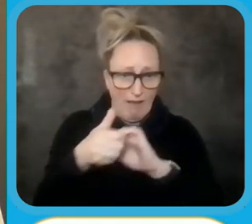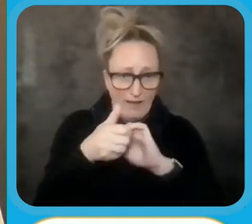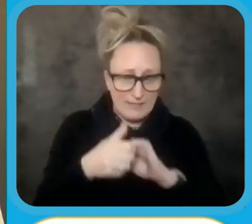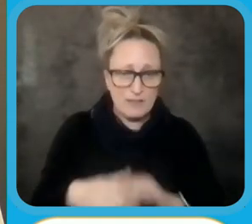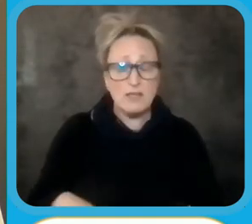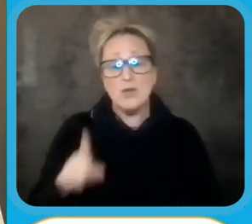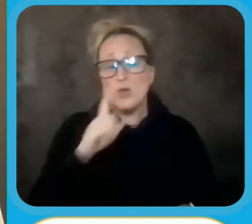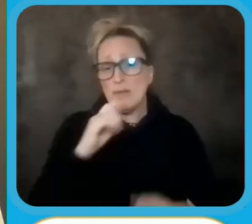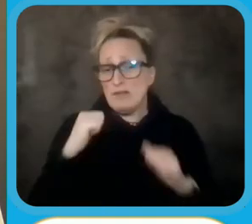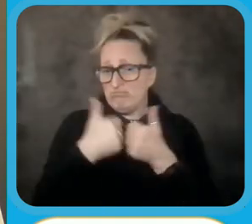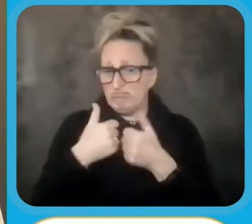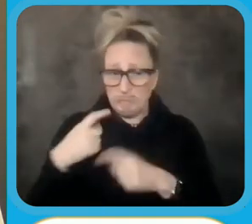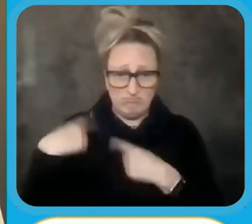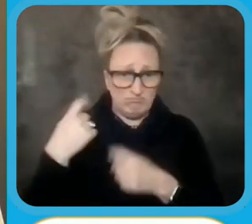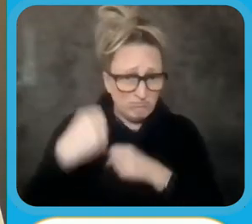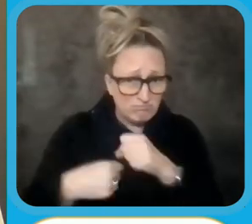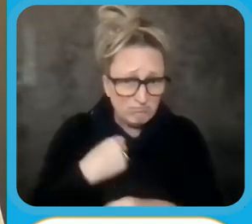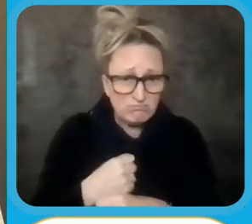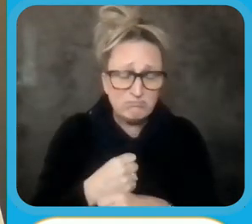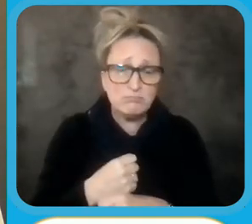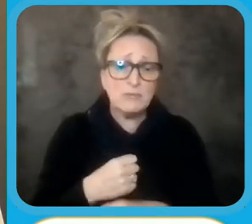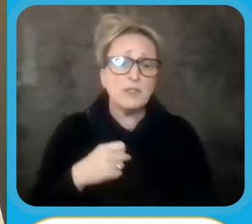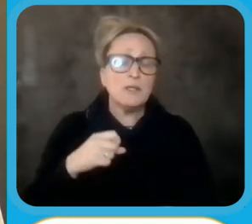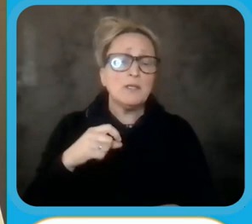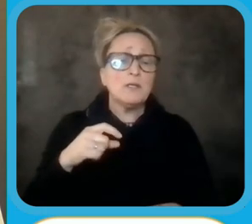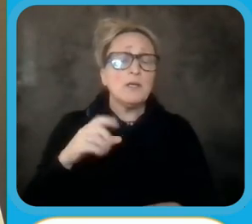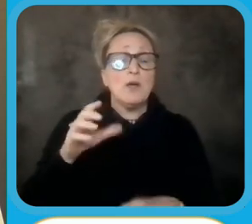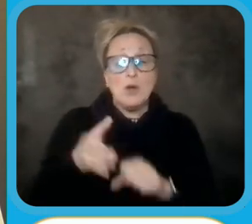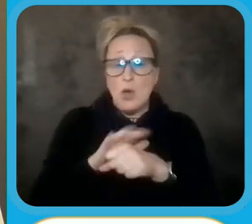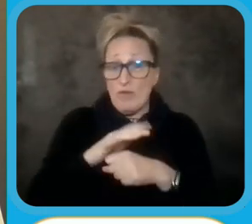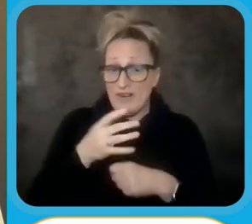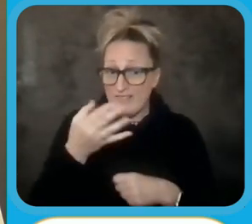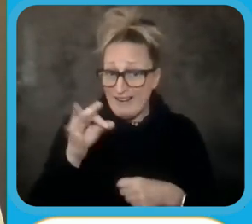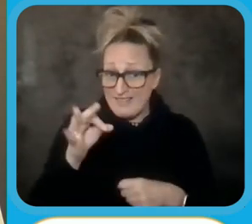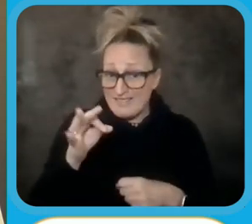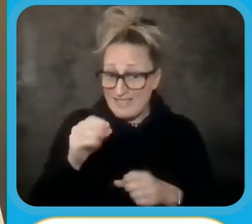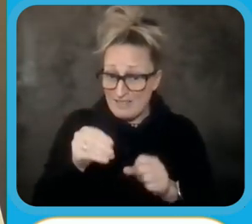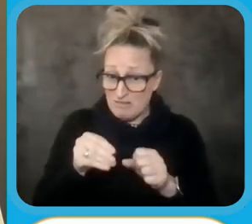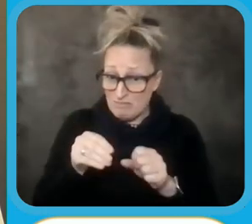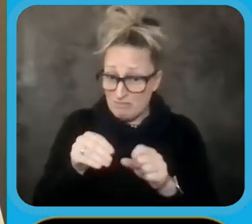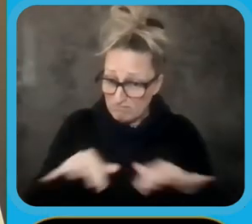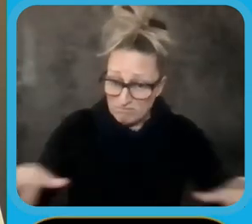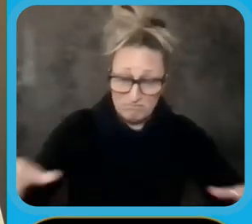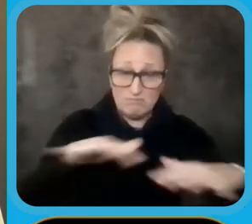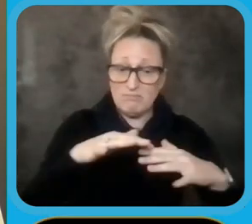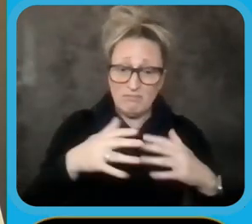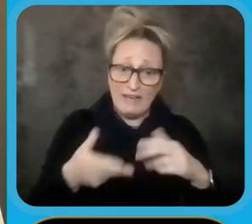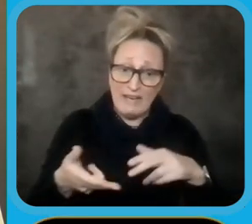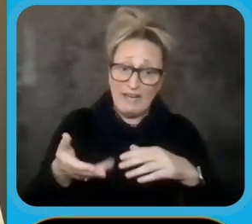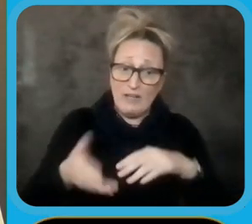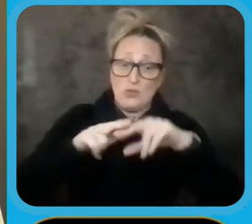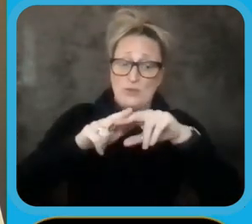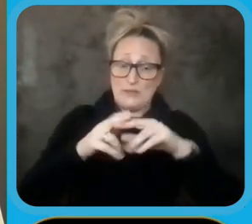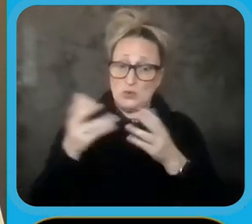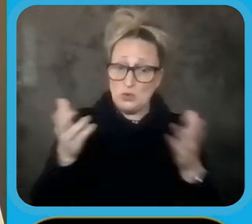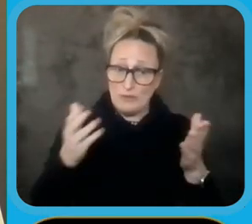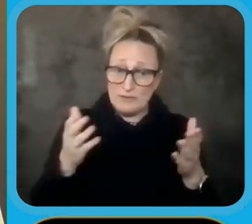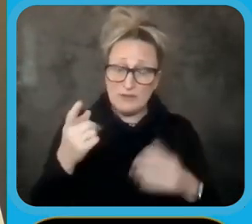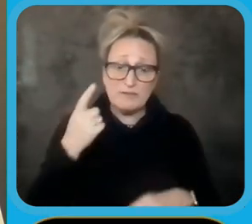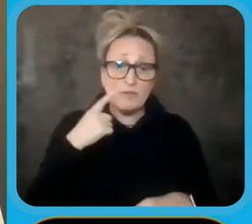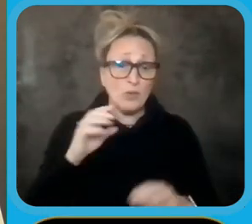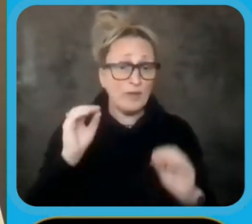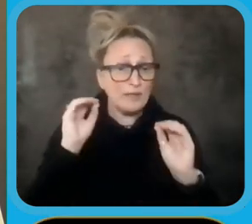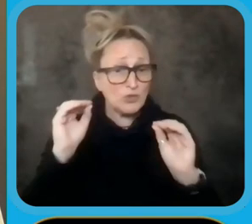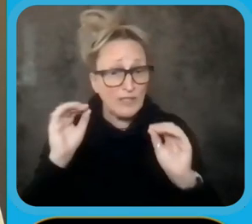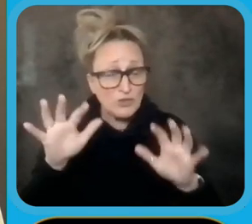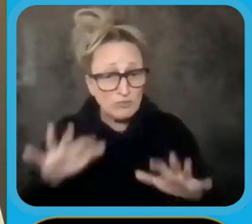us. We've not only had to deal with the COVID-19 pandemic and increase our services for education